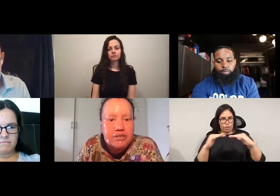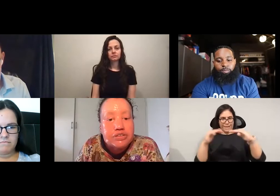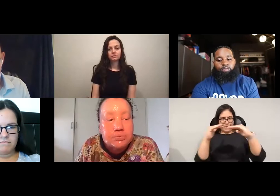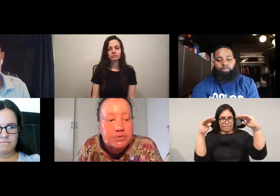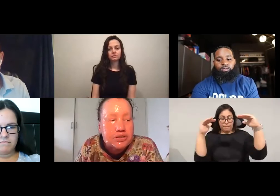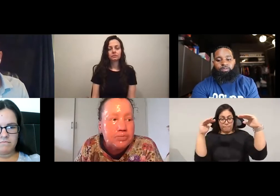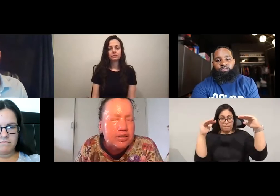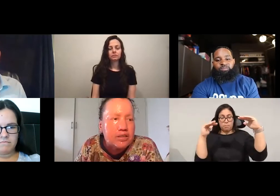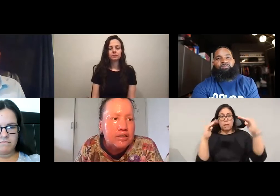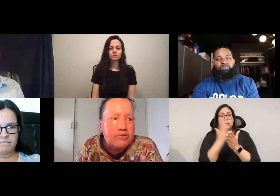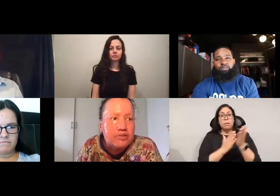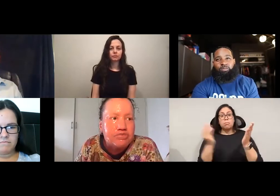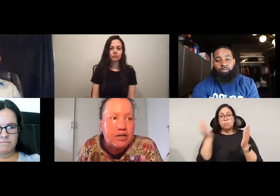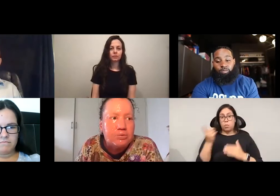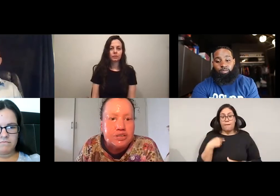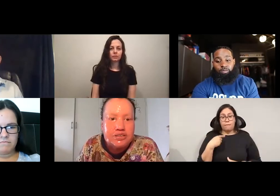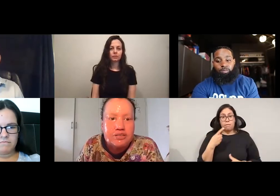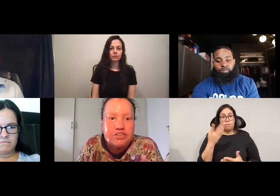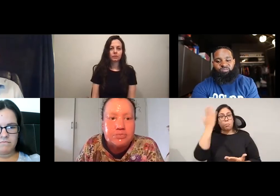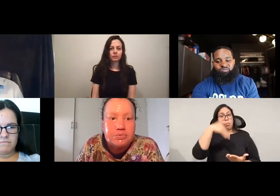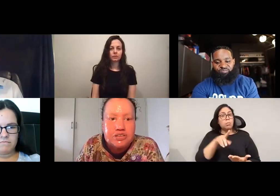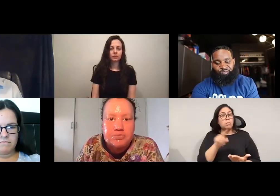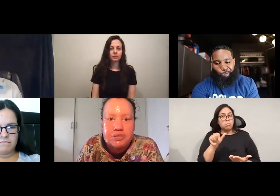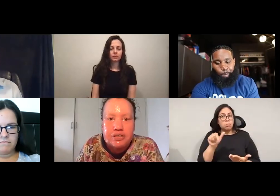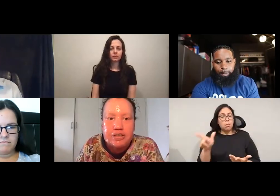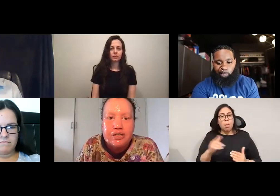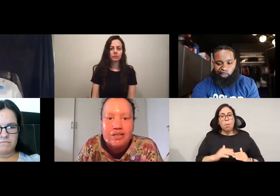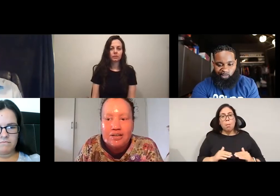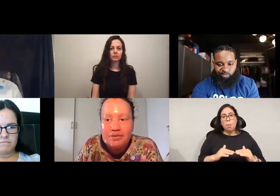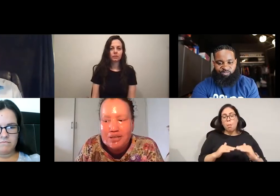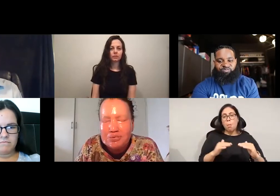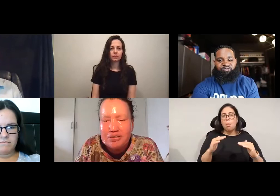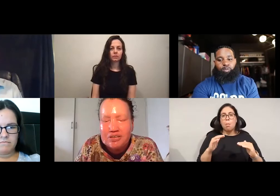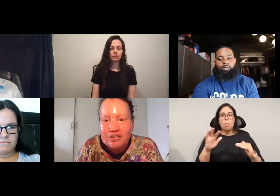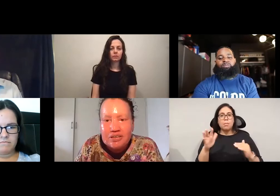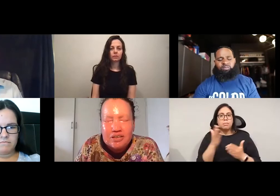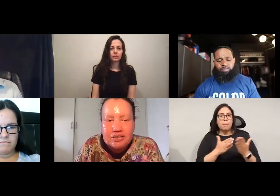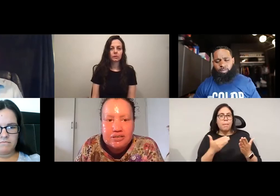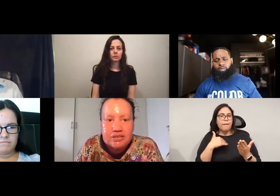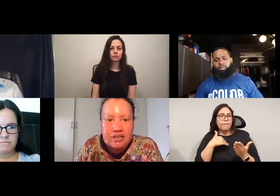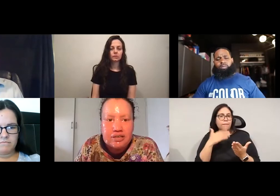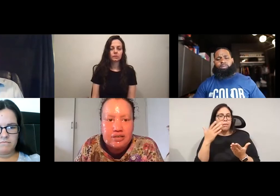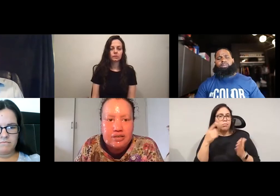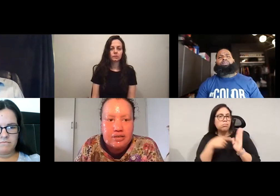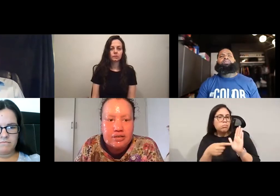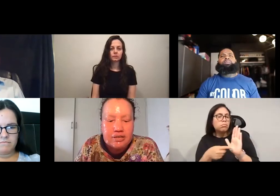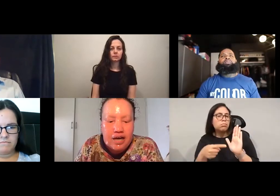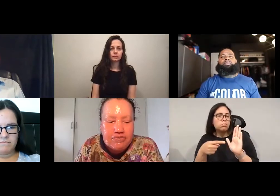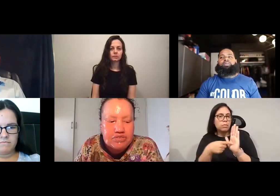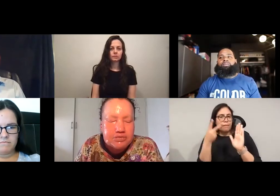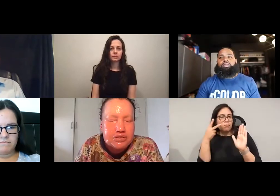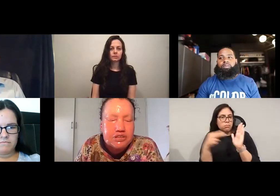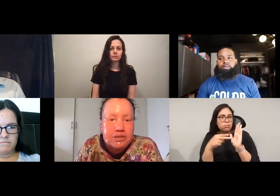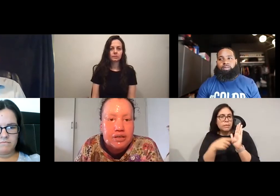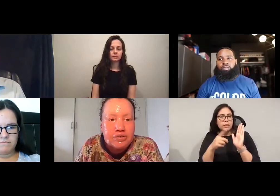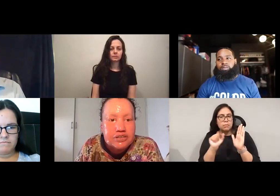an invisible disability, they've got it far worse than a visible disability. And then people that say that have a